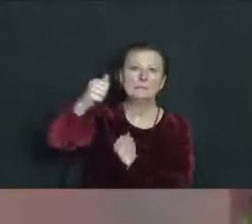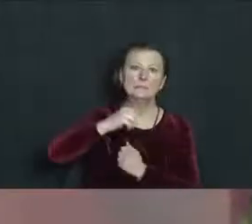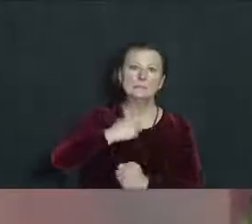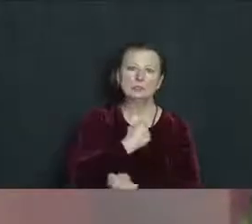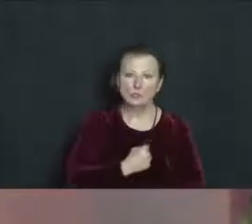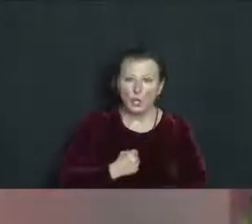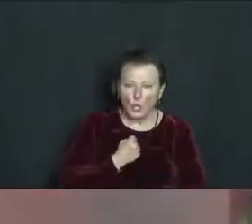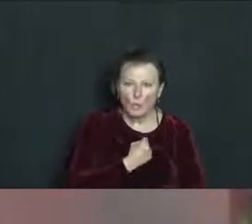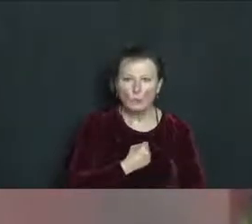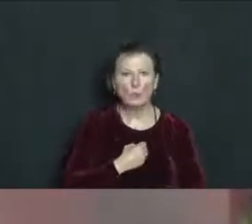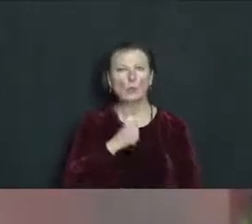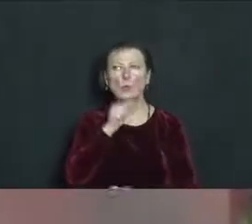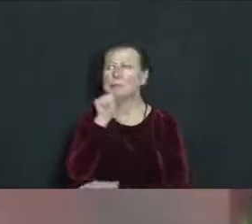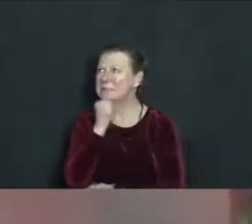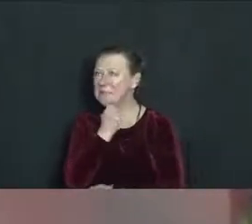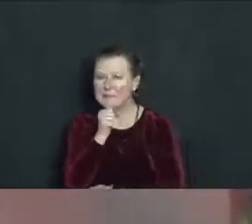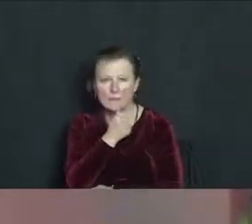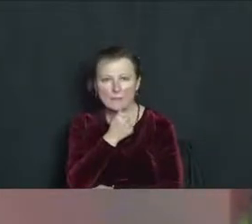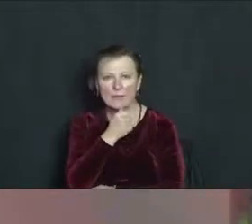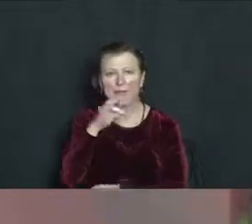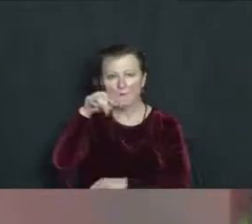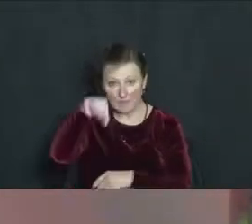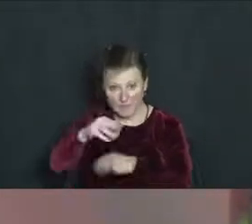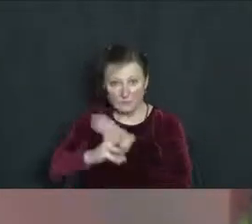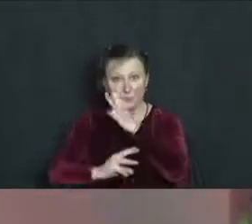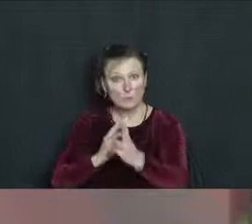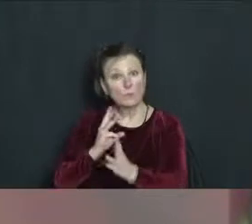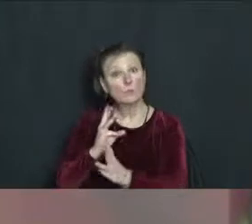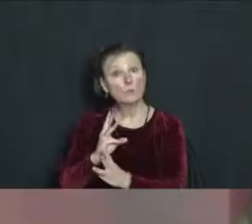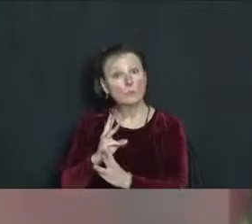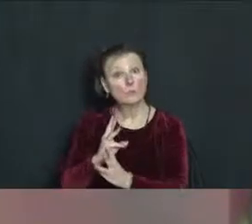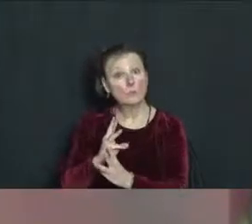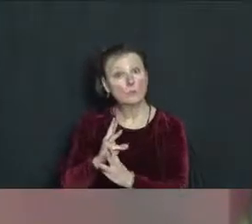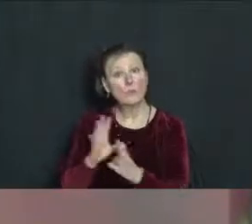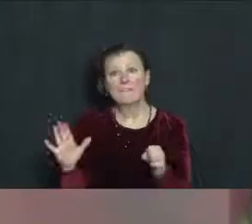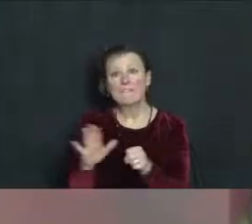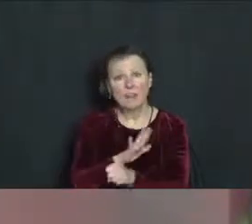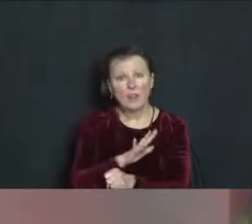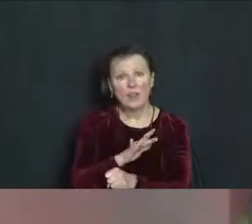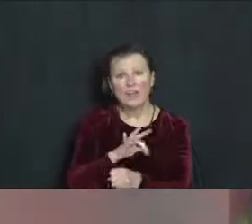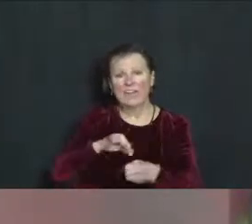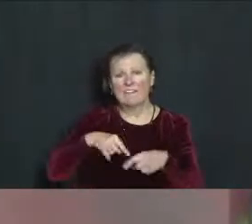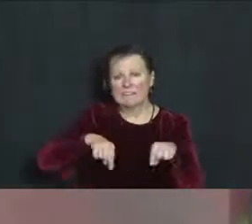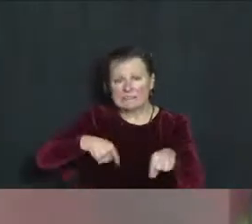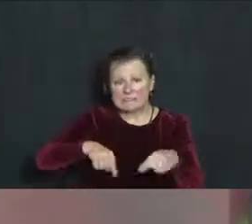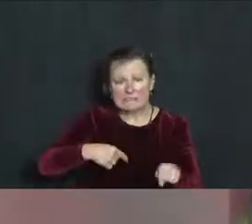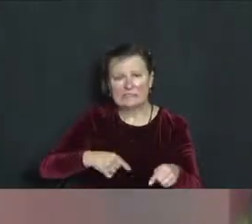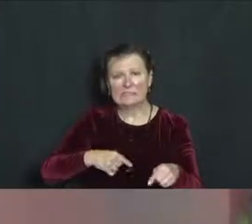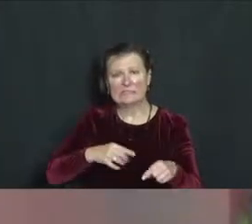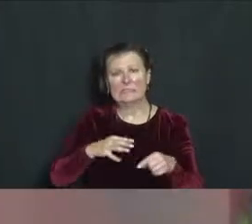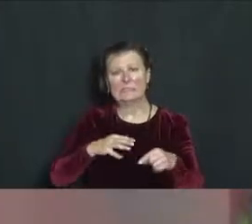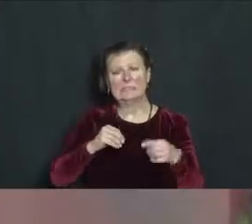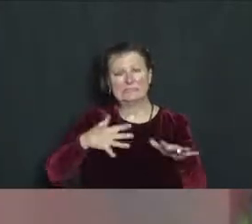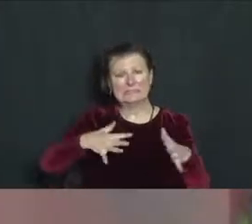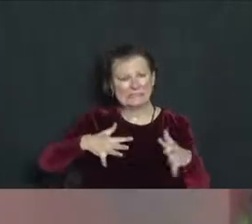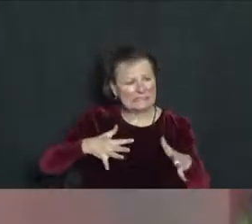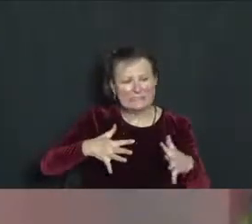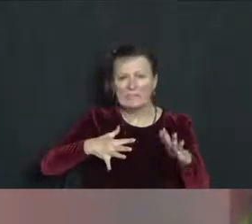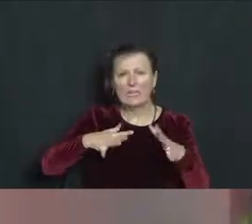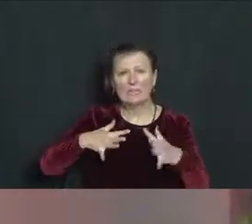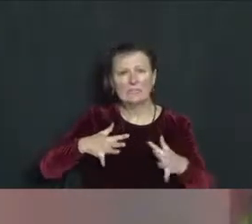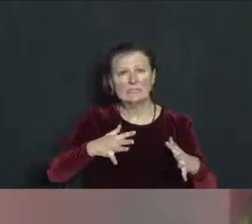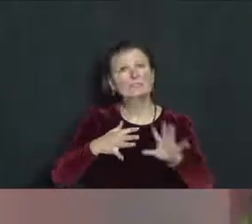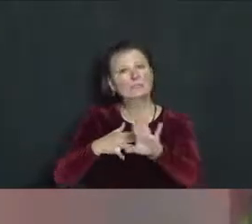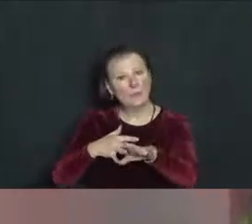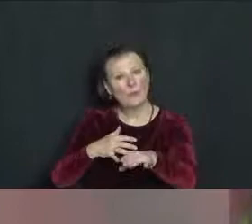sorrows and the sufferings of this world, so full of angst and anxiety. So be of